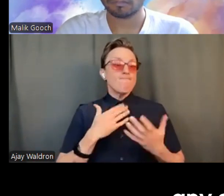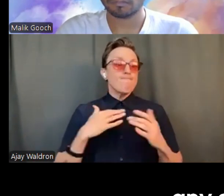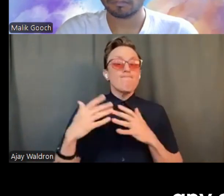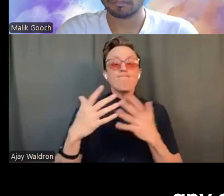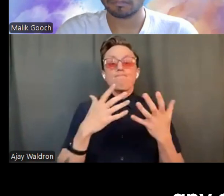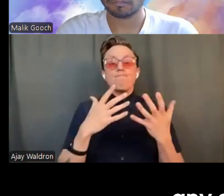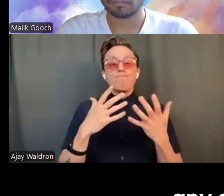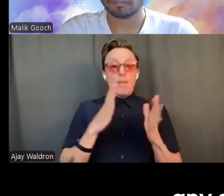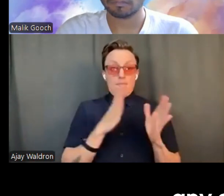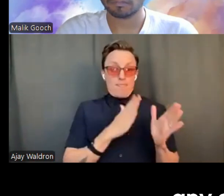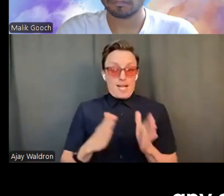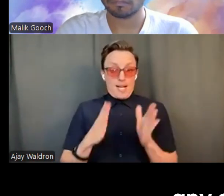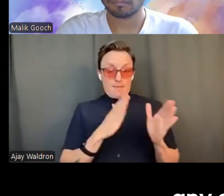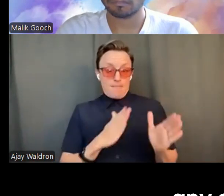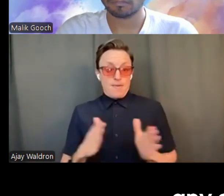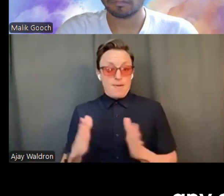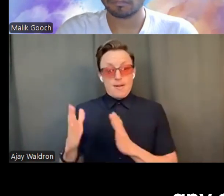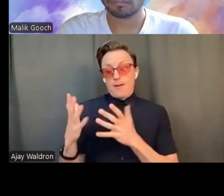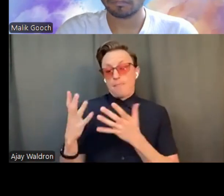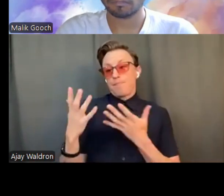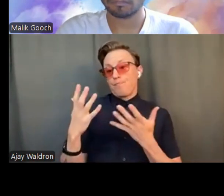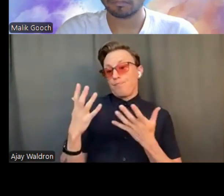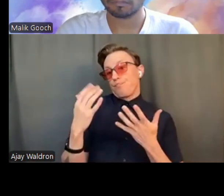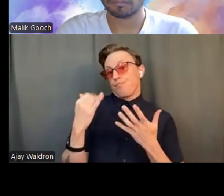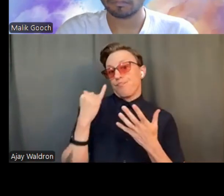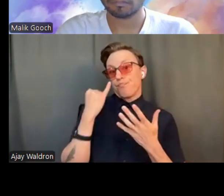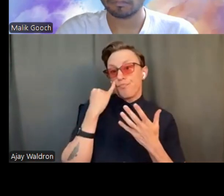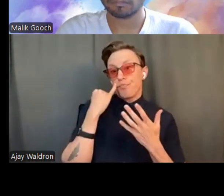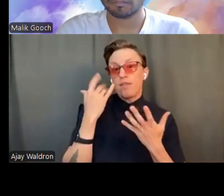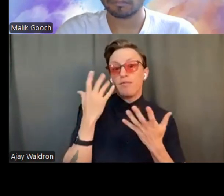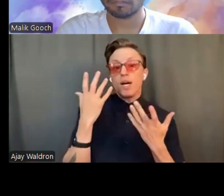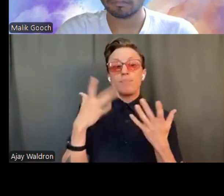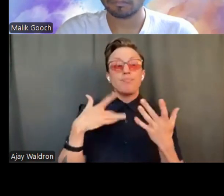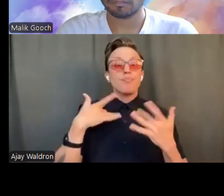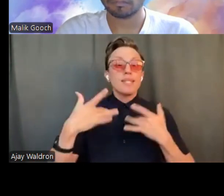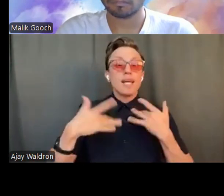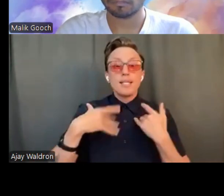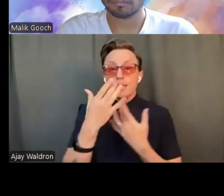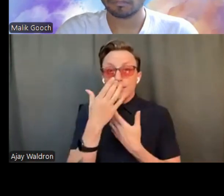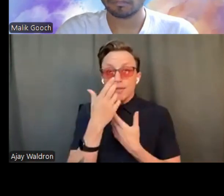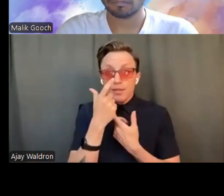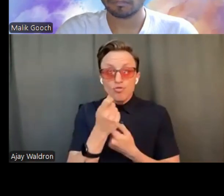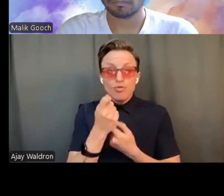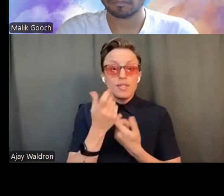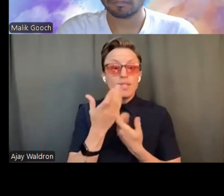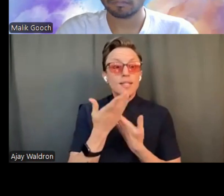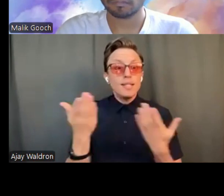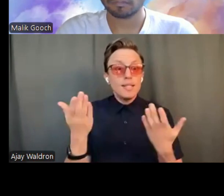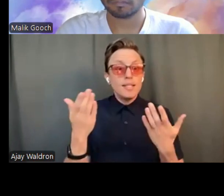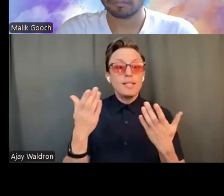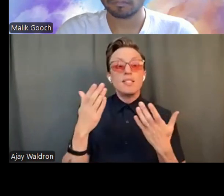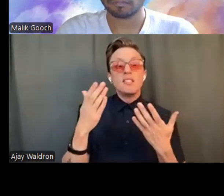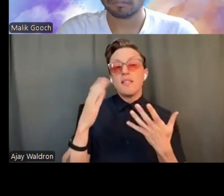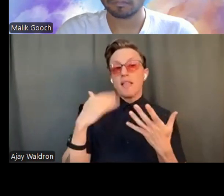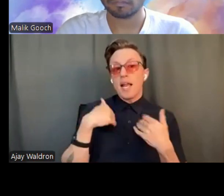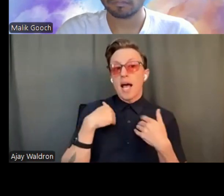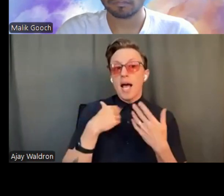and any exciting, interesting stuff. Um, yeah, and I really